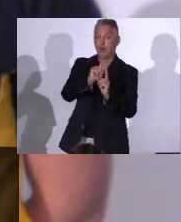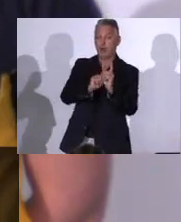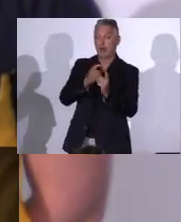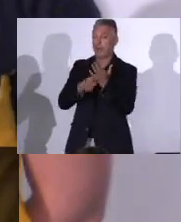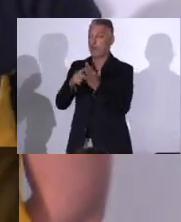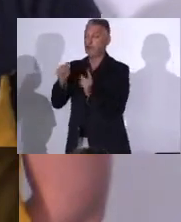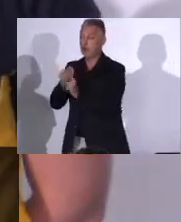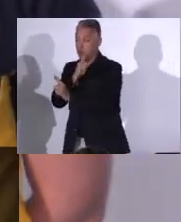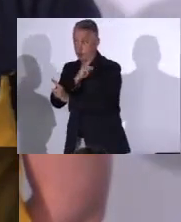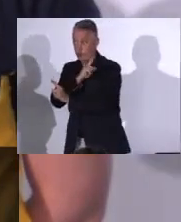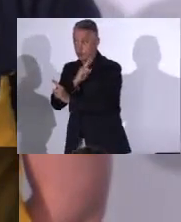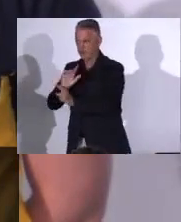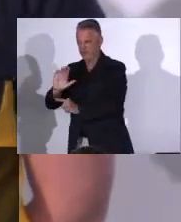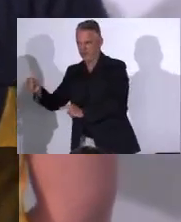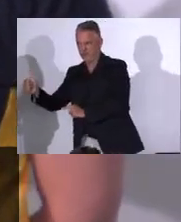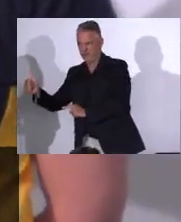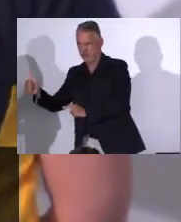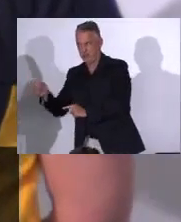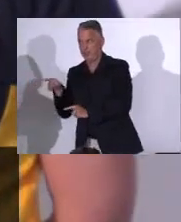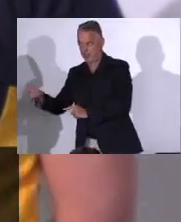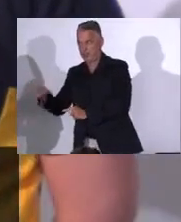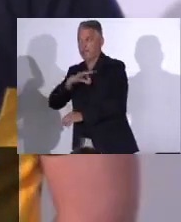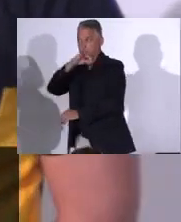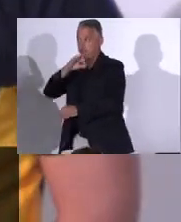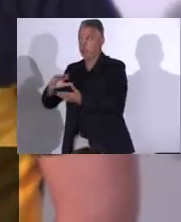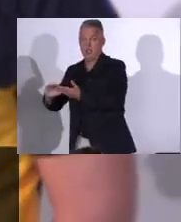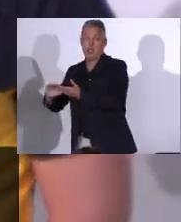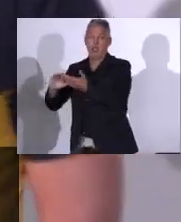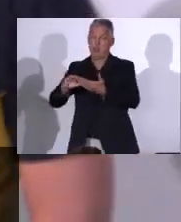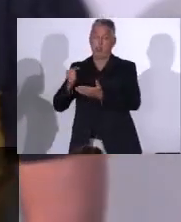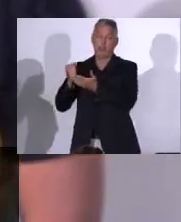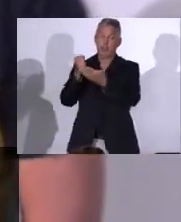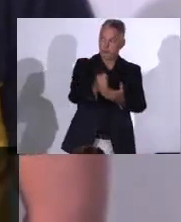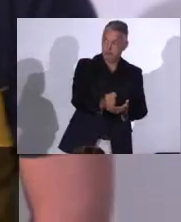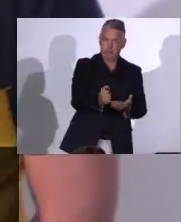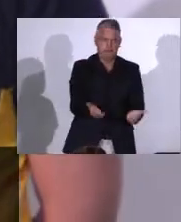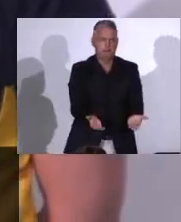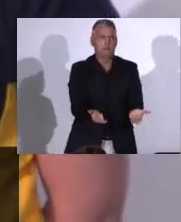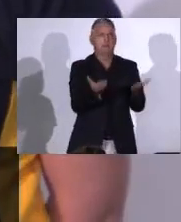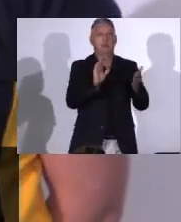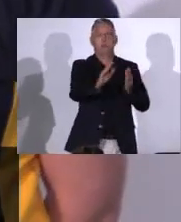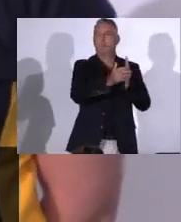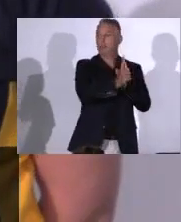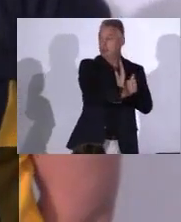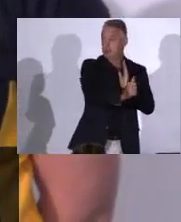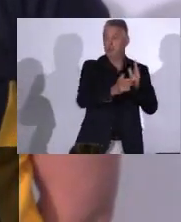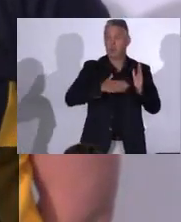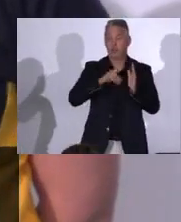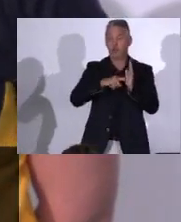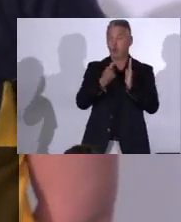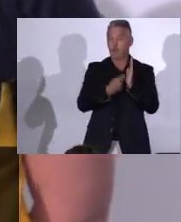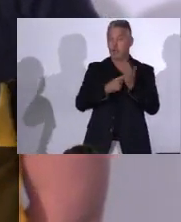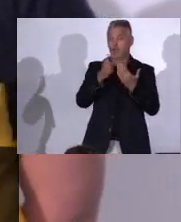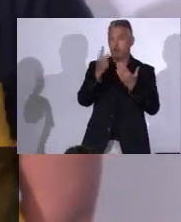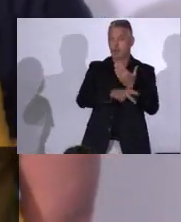were able to offer, we were able to really develop those netball skills of those individuals. So our junior program ran throughout the whole